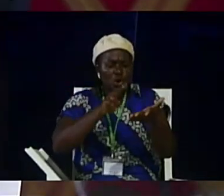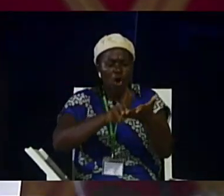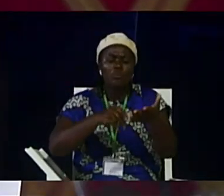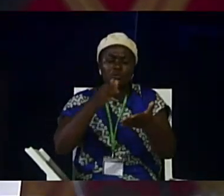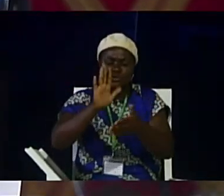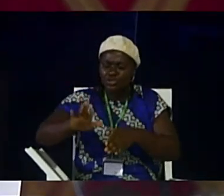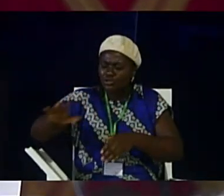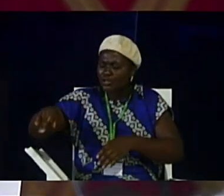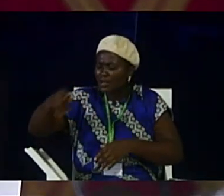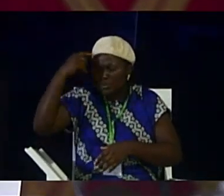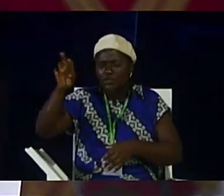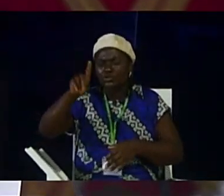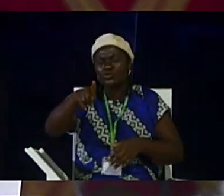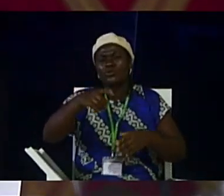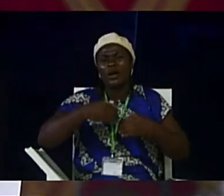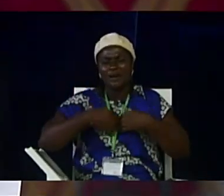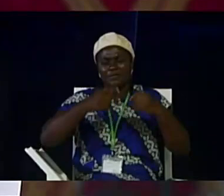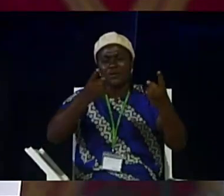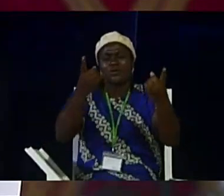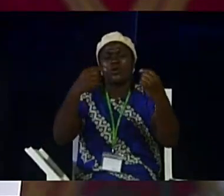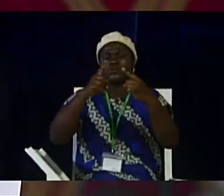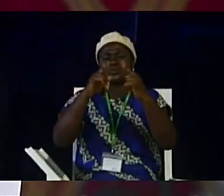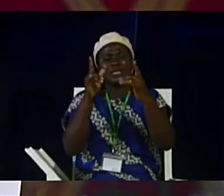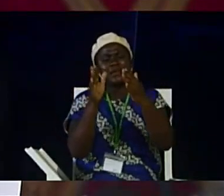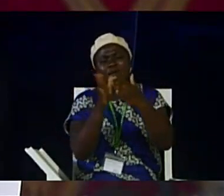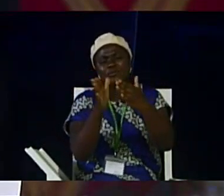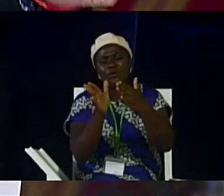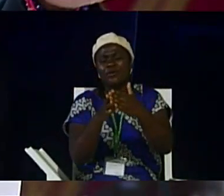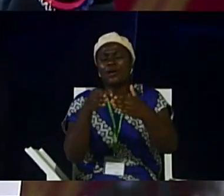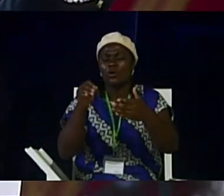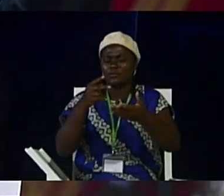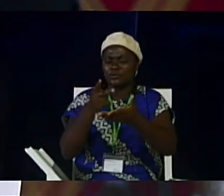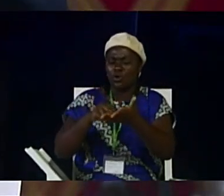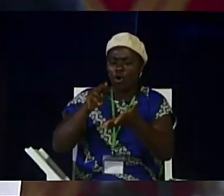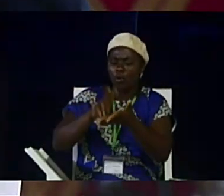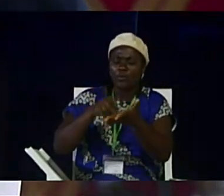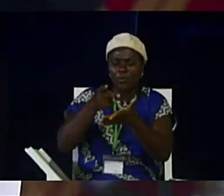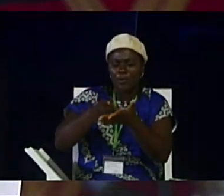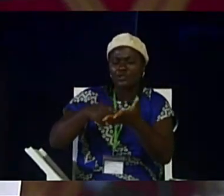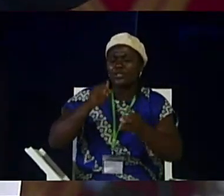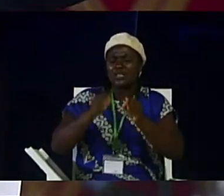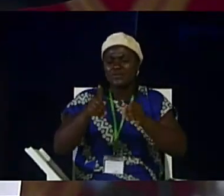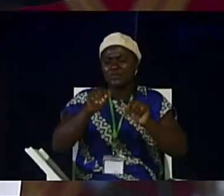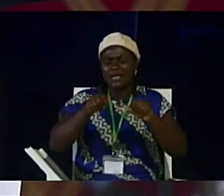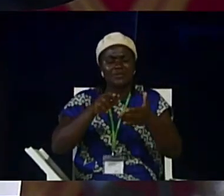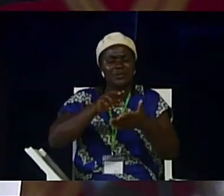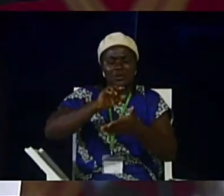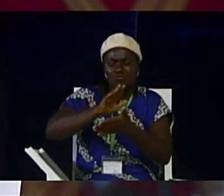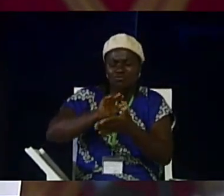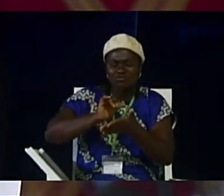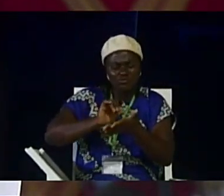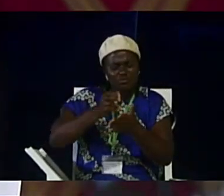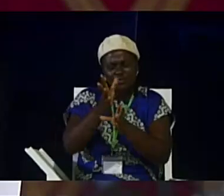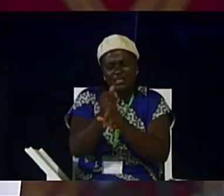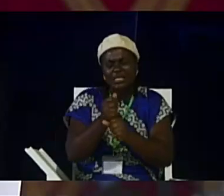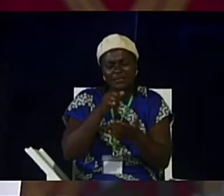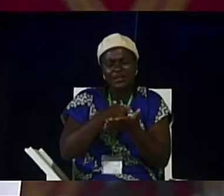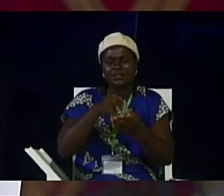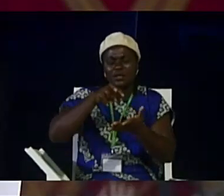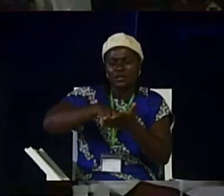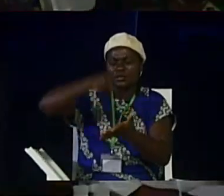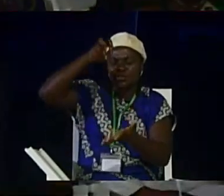come to this Congress of double portion. If you can receive it, please jump to your feet and say,